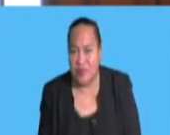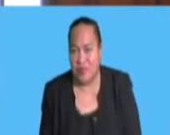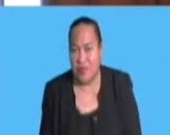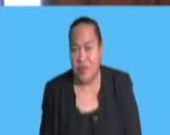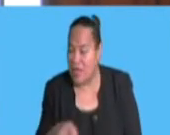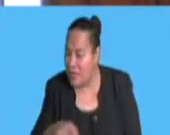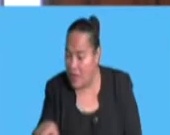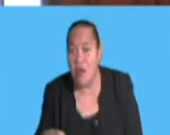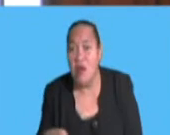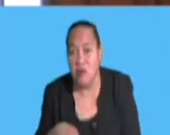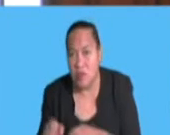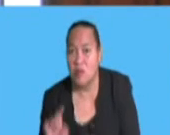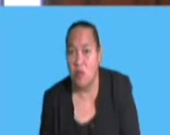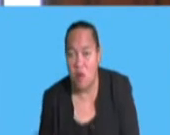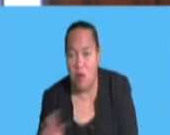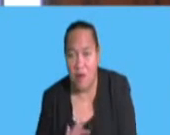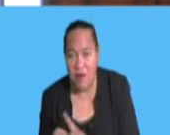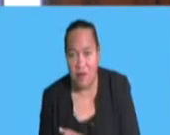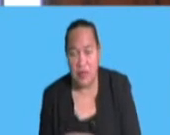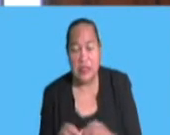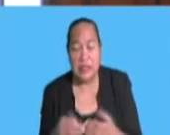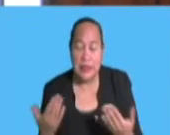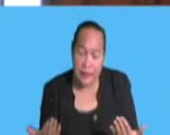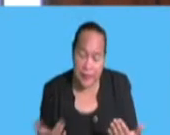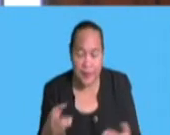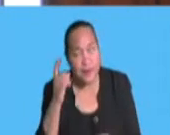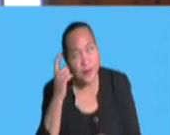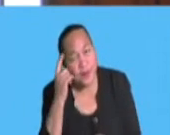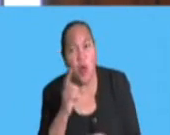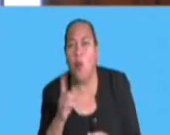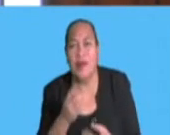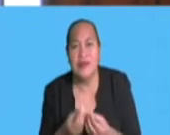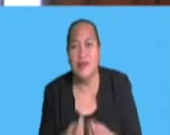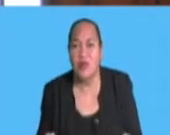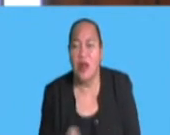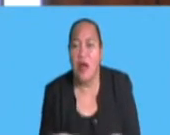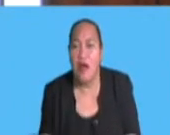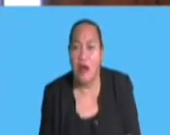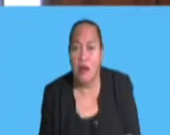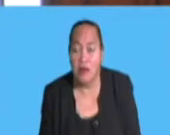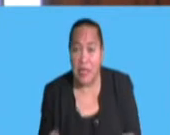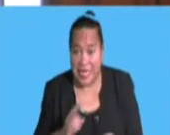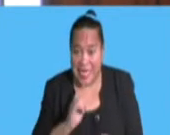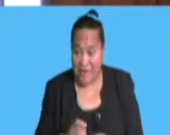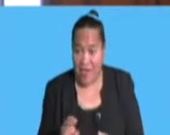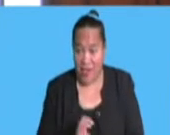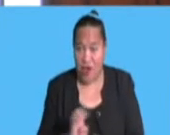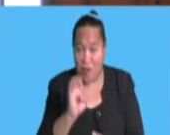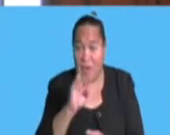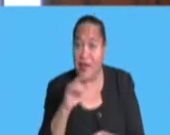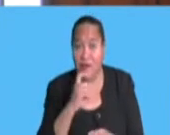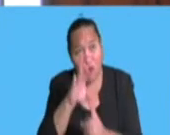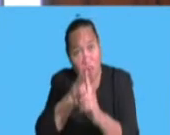way? So, what is the solution to the housing issue in Fiji? Now, if our economic model is